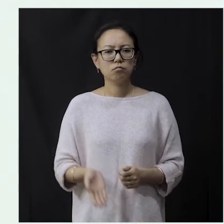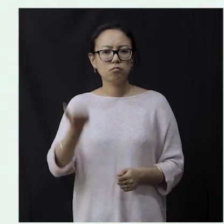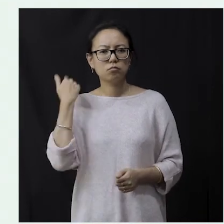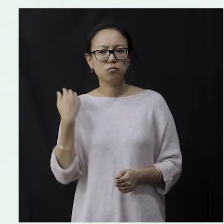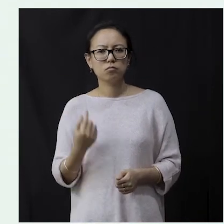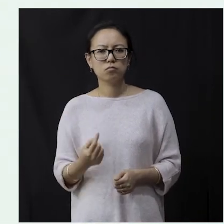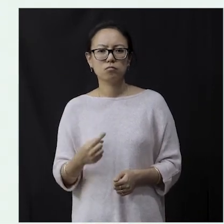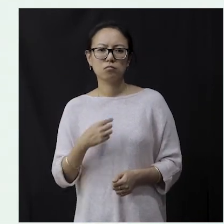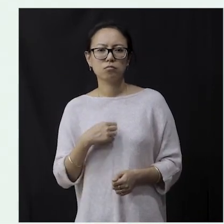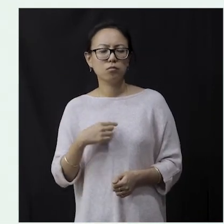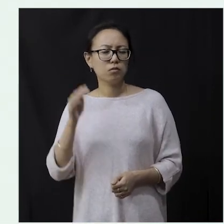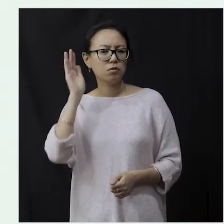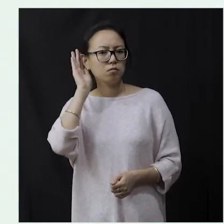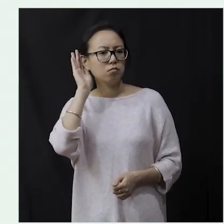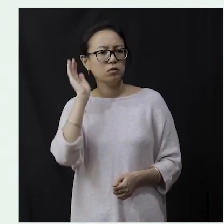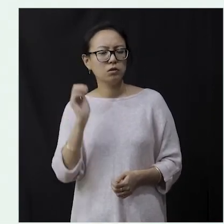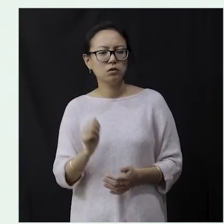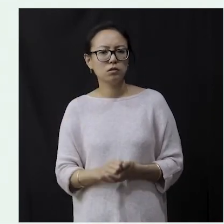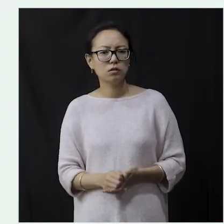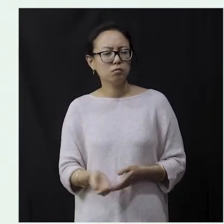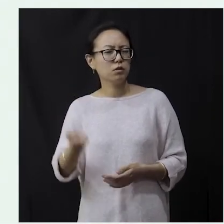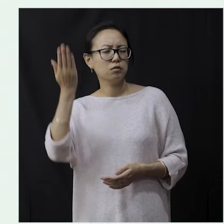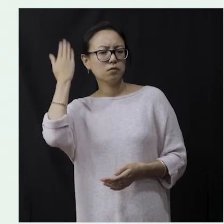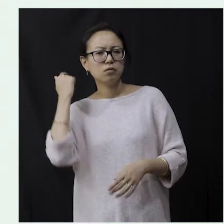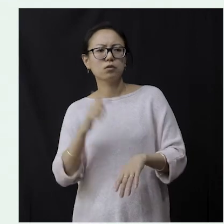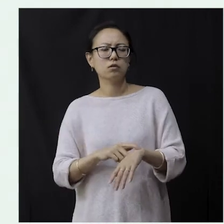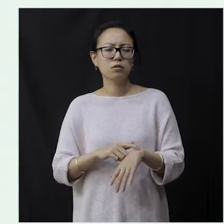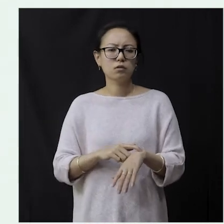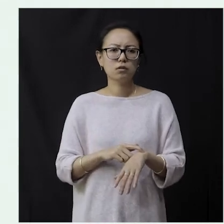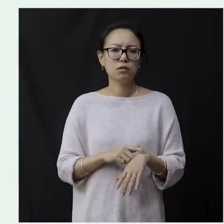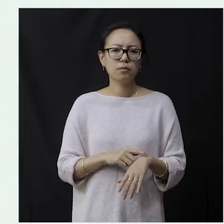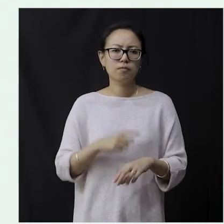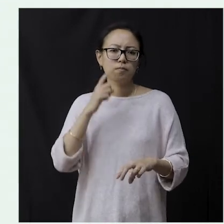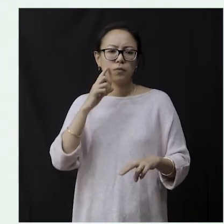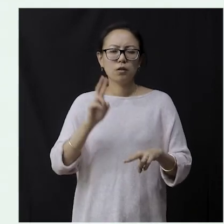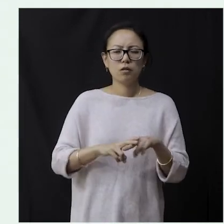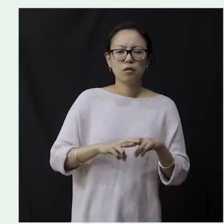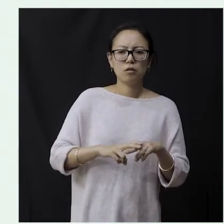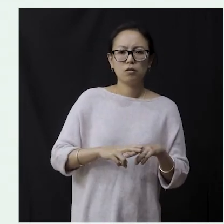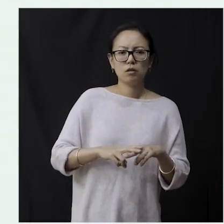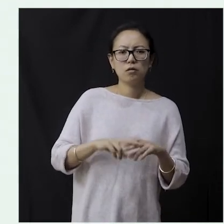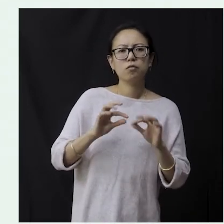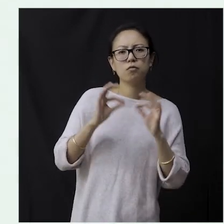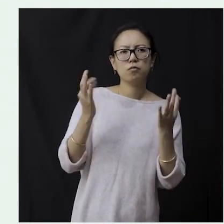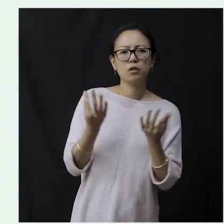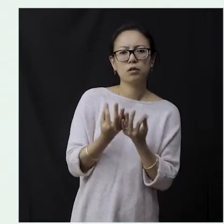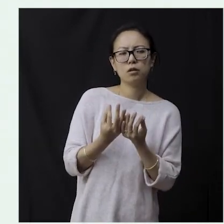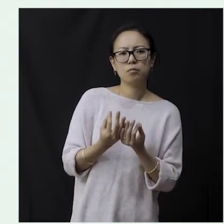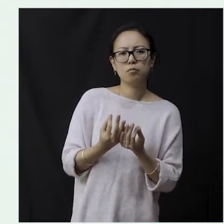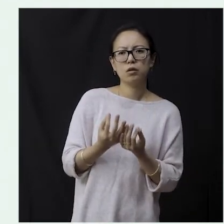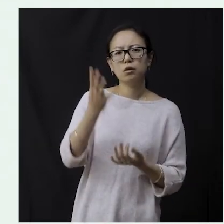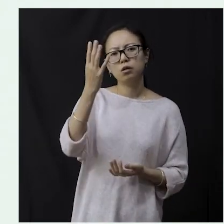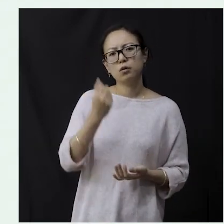my ancestors that earlier times when they want to meet their loved ones or when they want to